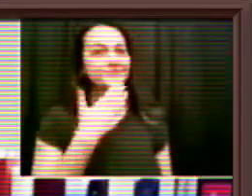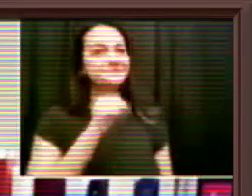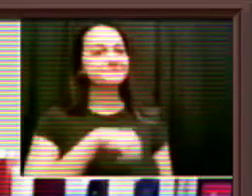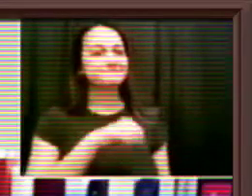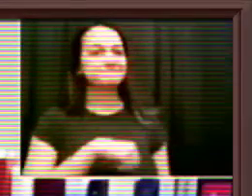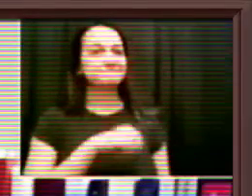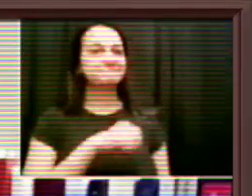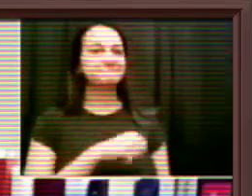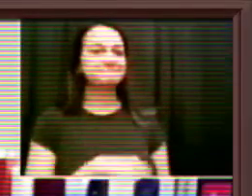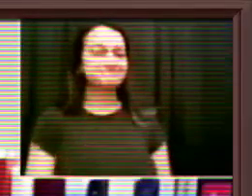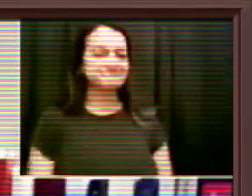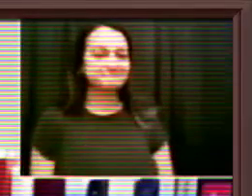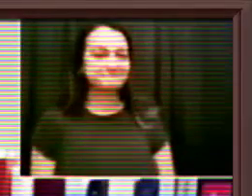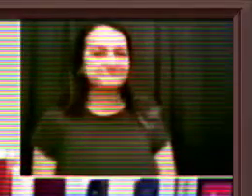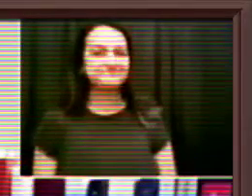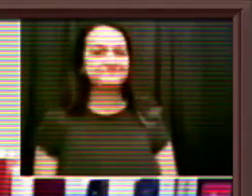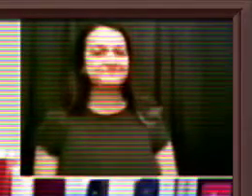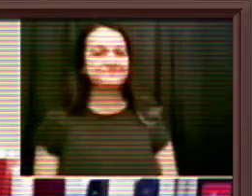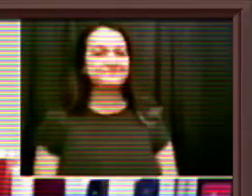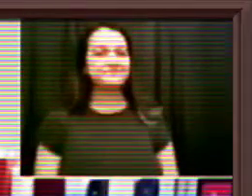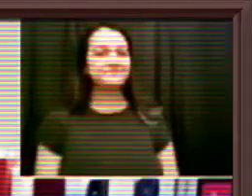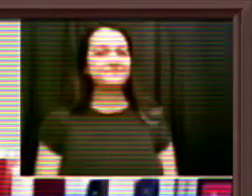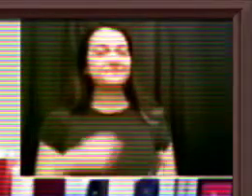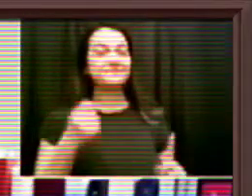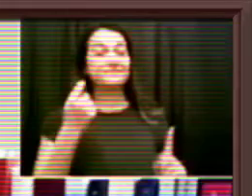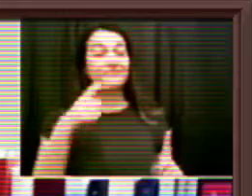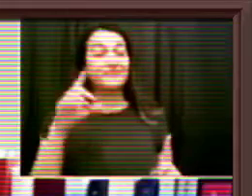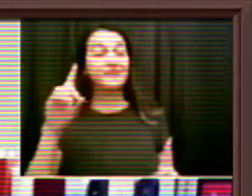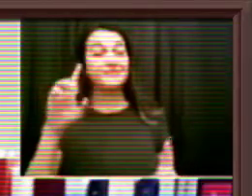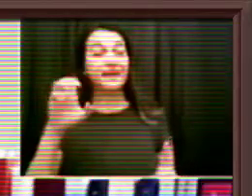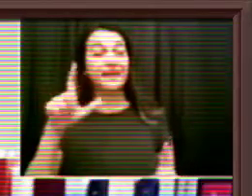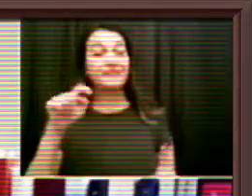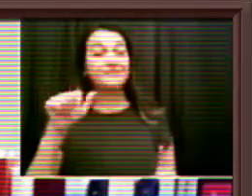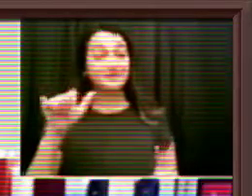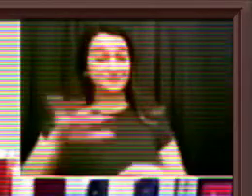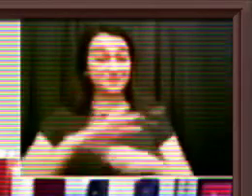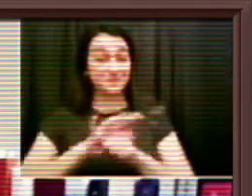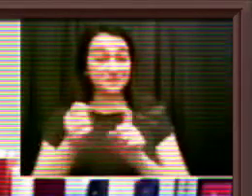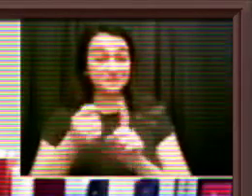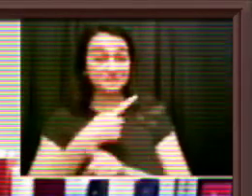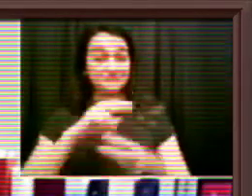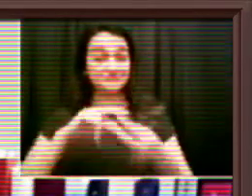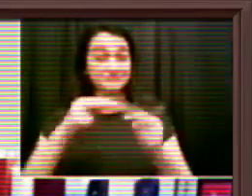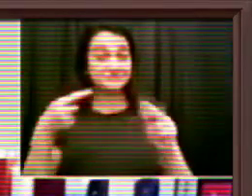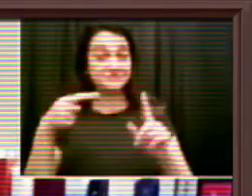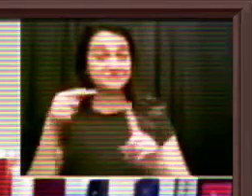things. They're gonna make it much harder for your kids down the line. And you're not even paying the